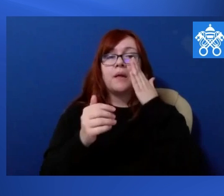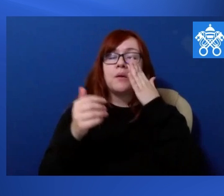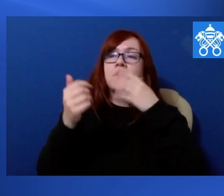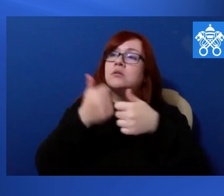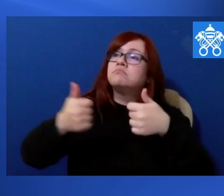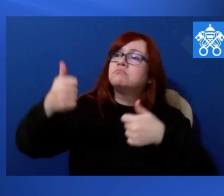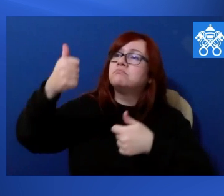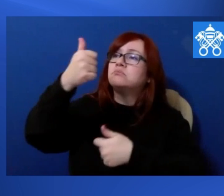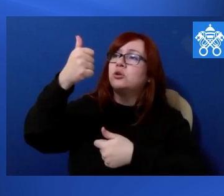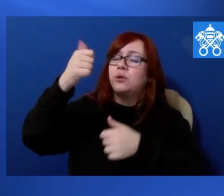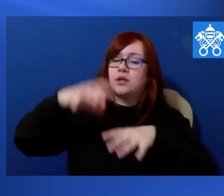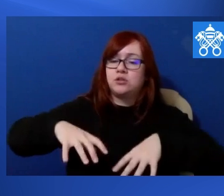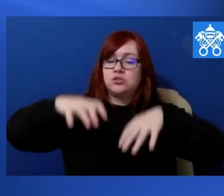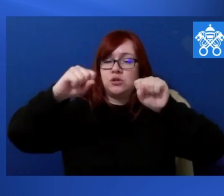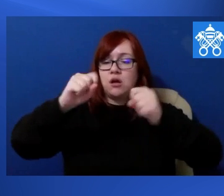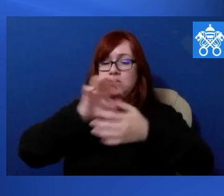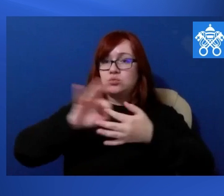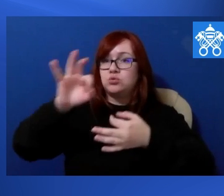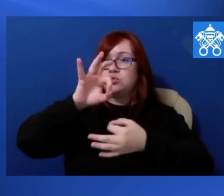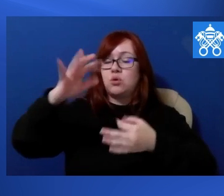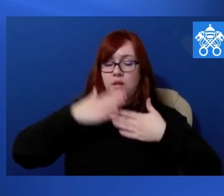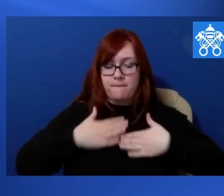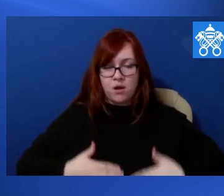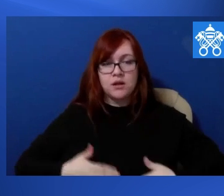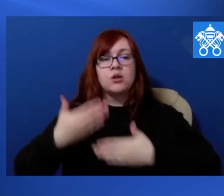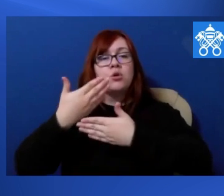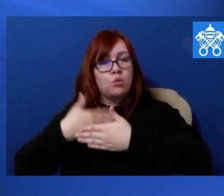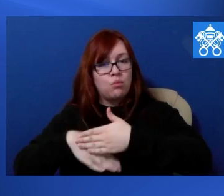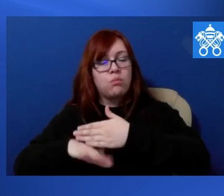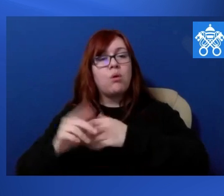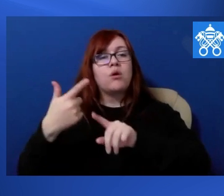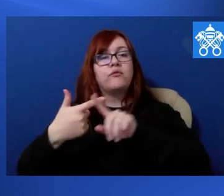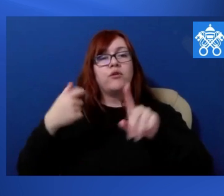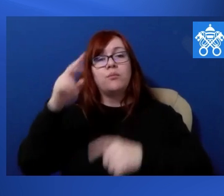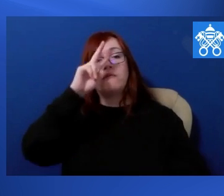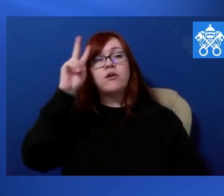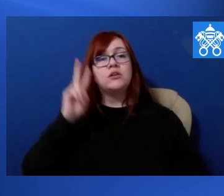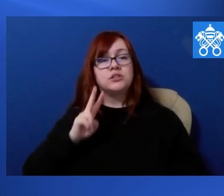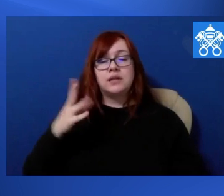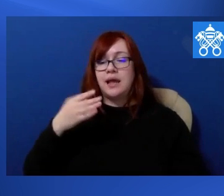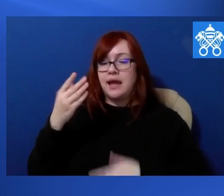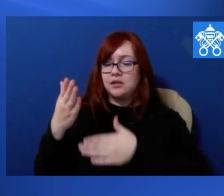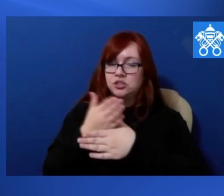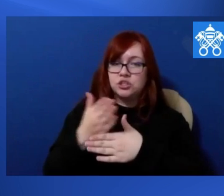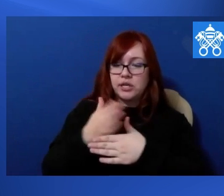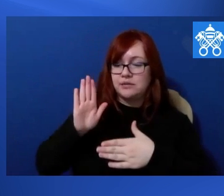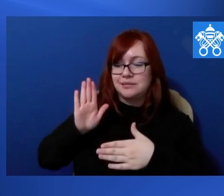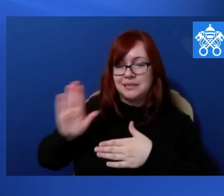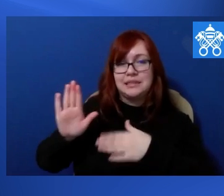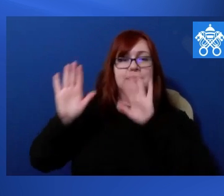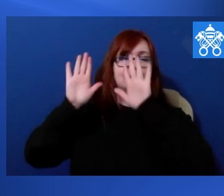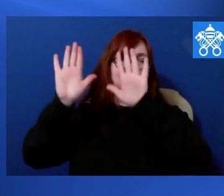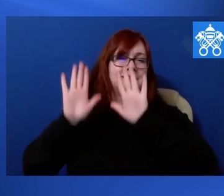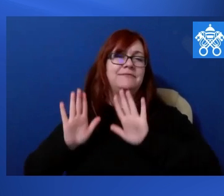on a soul and a body and was born of a virgin, and He gives us His divinity. This wonderful